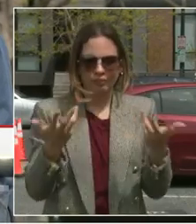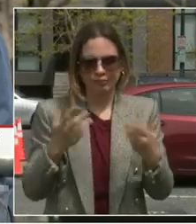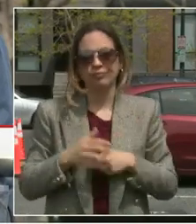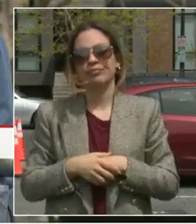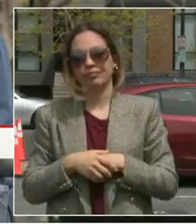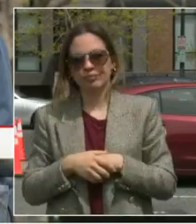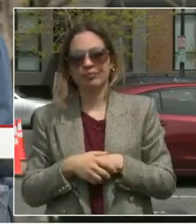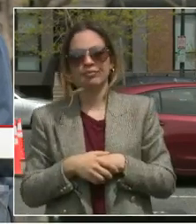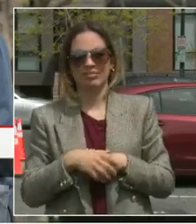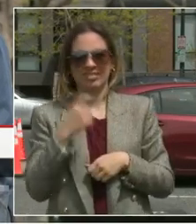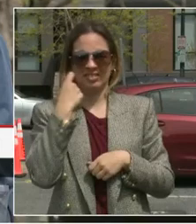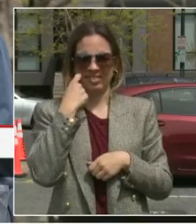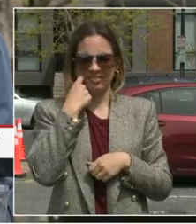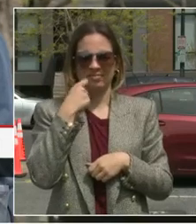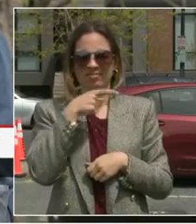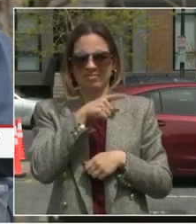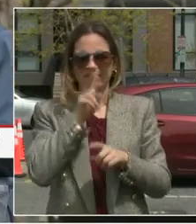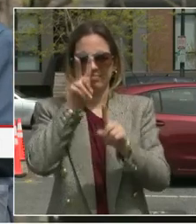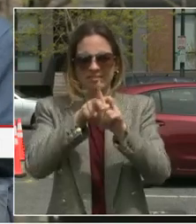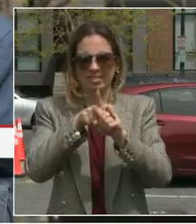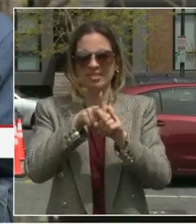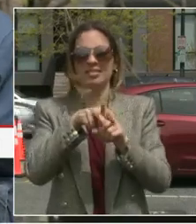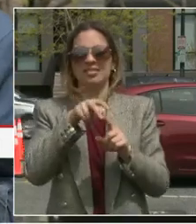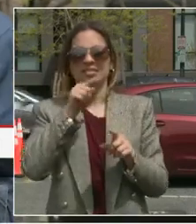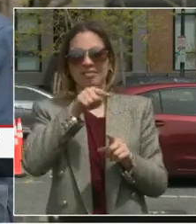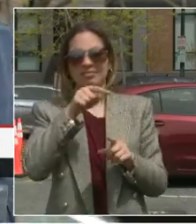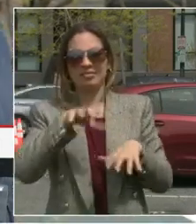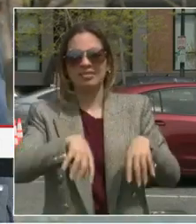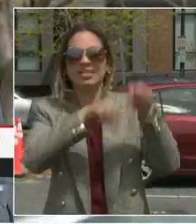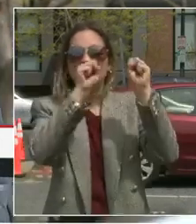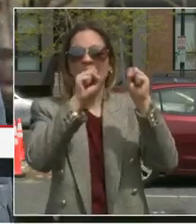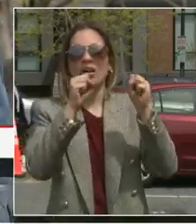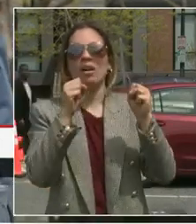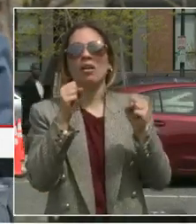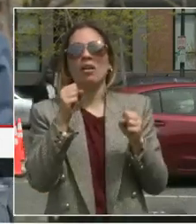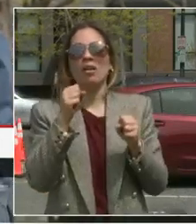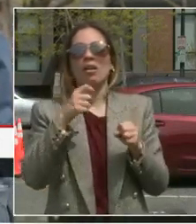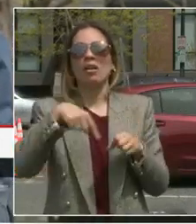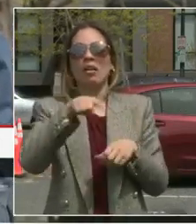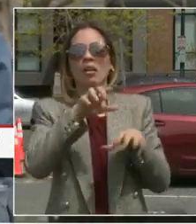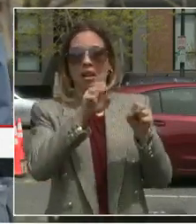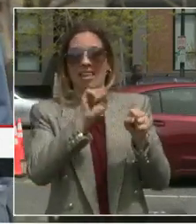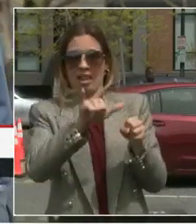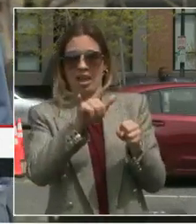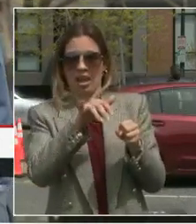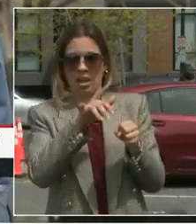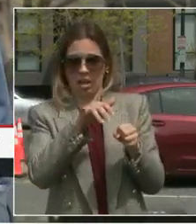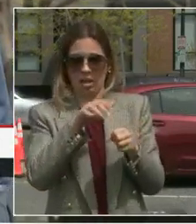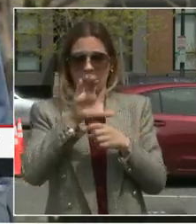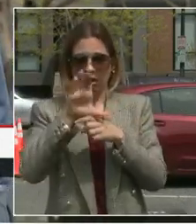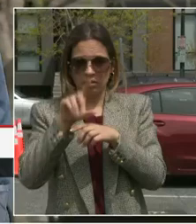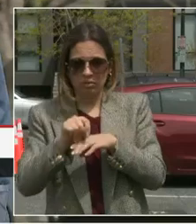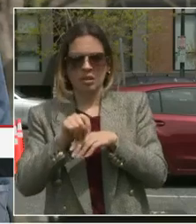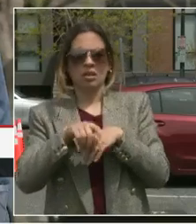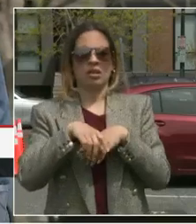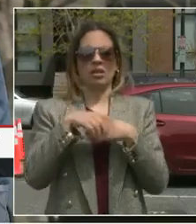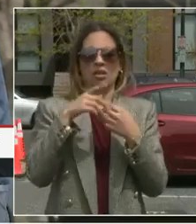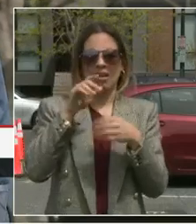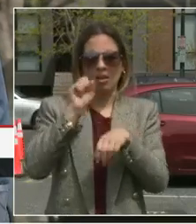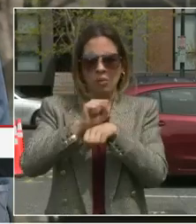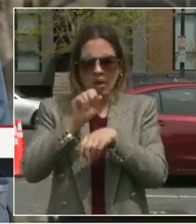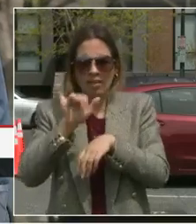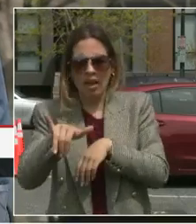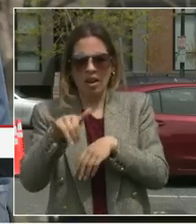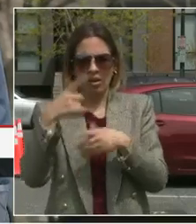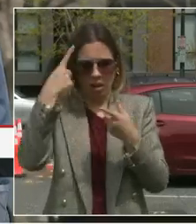filing by Amtrak to essentially take it over by eminent domain. Were you consulted in that? Do you support that? Just kind of curious